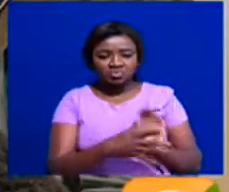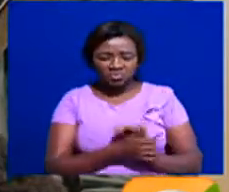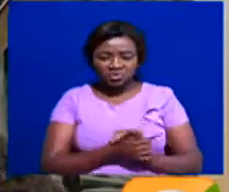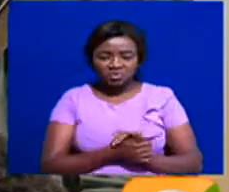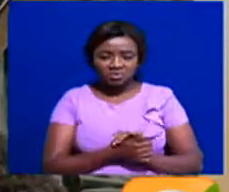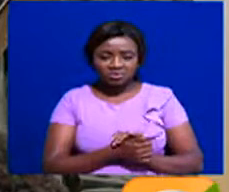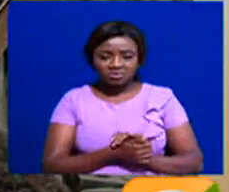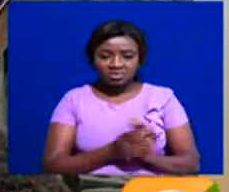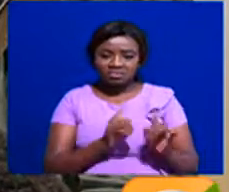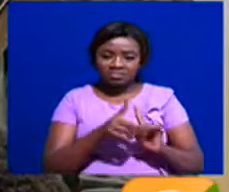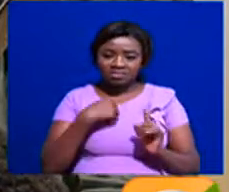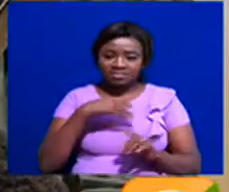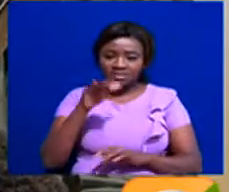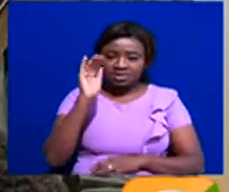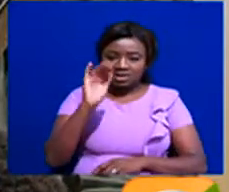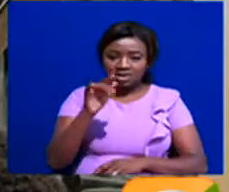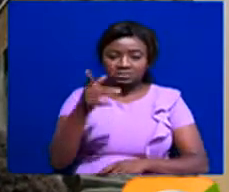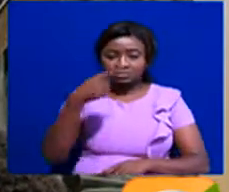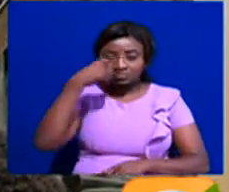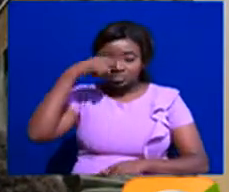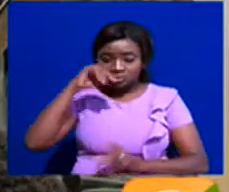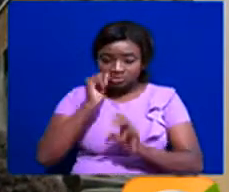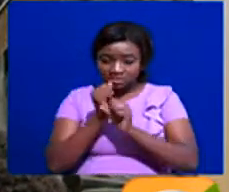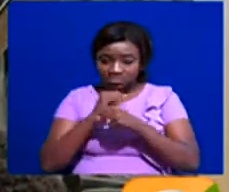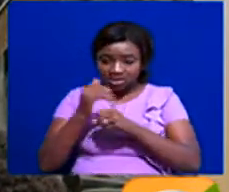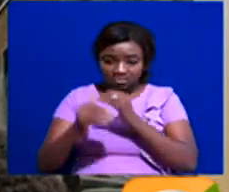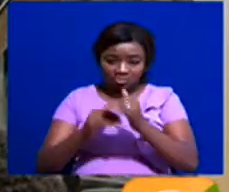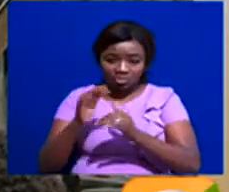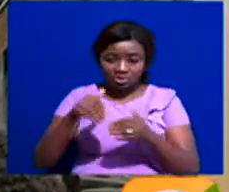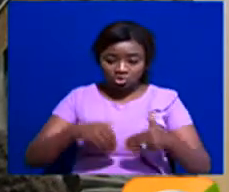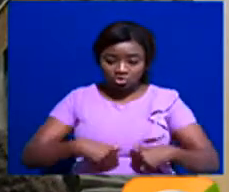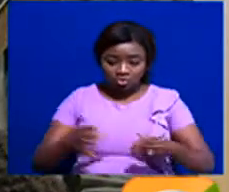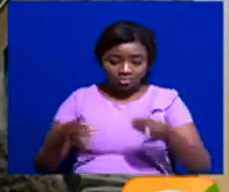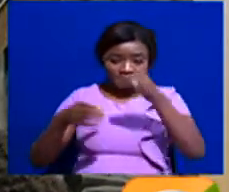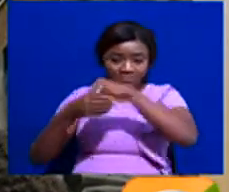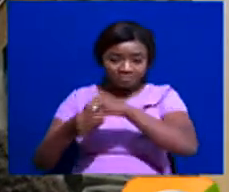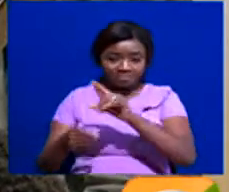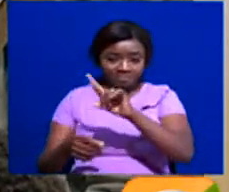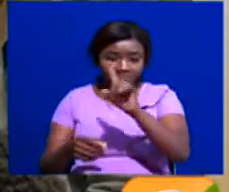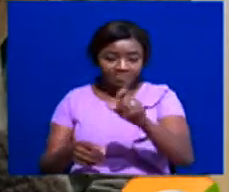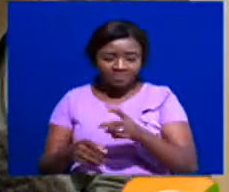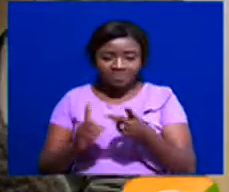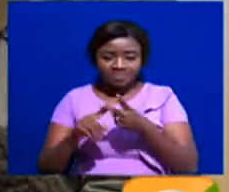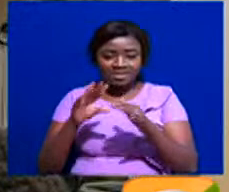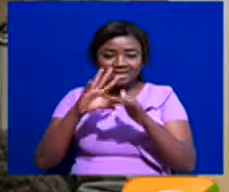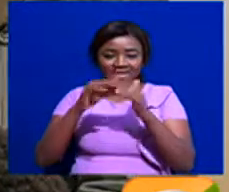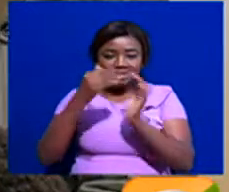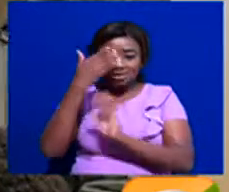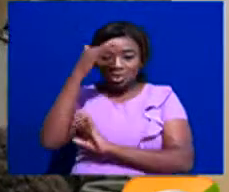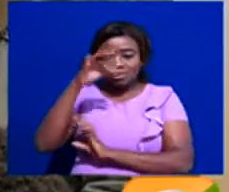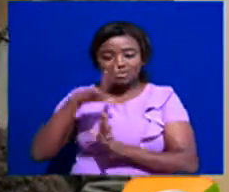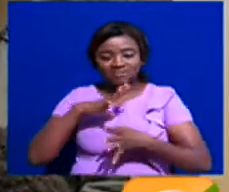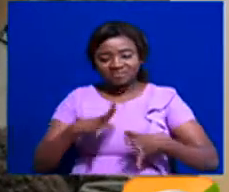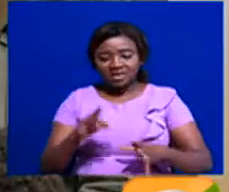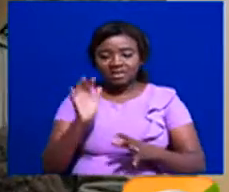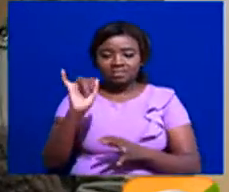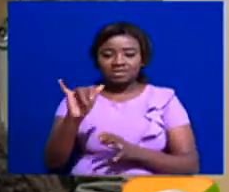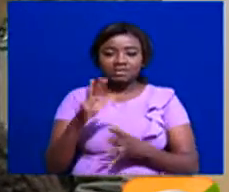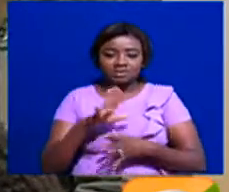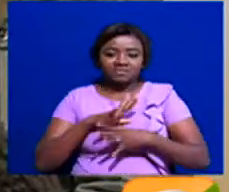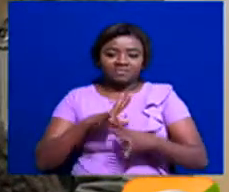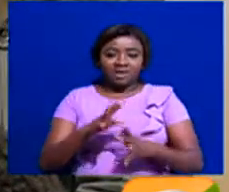of the youth when it comes to the policy-making process? Creation of awareness is not enough. We cannot just do